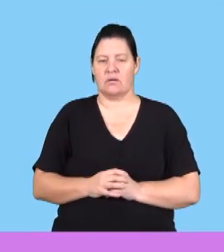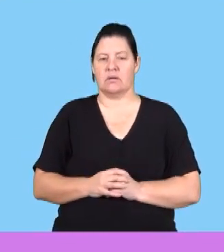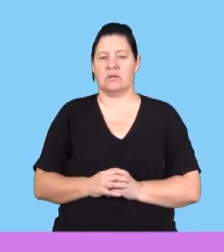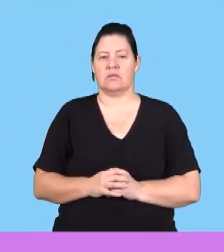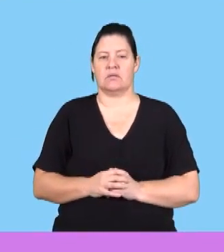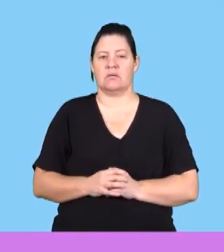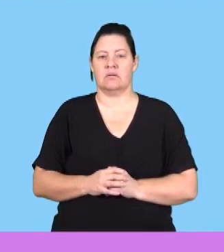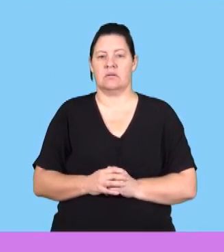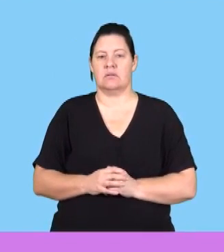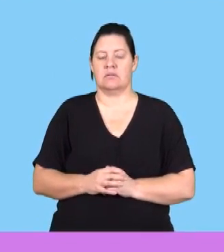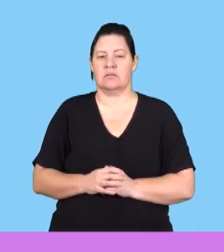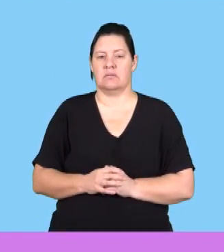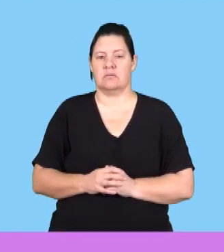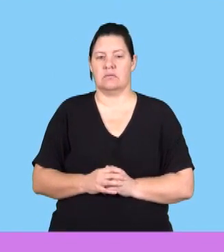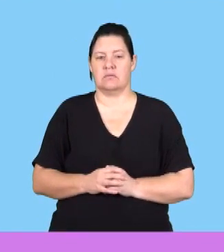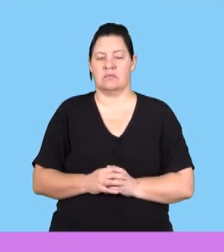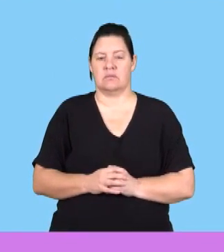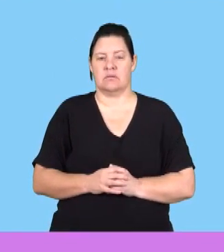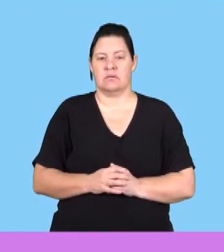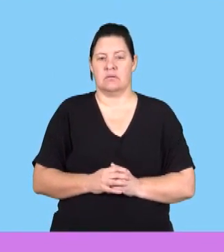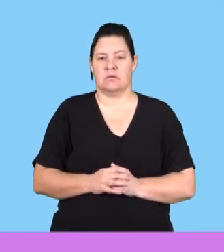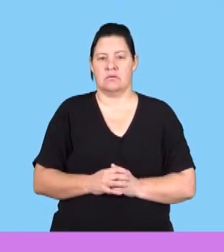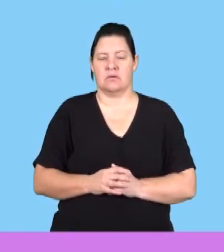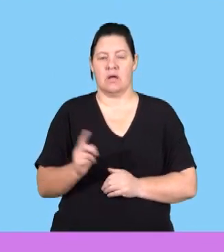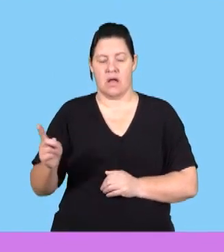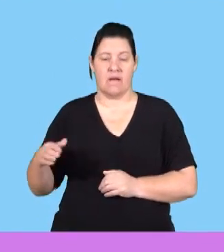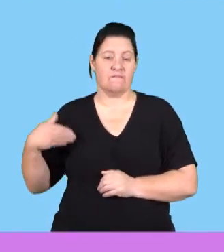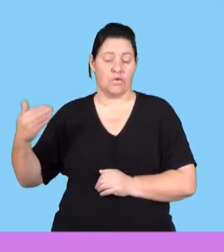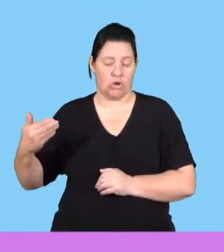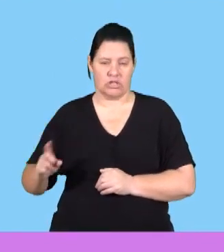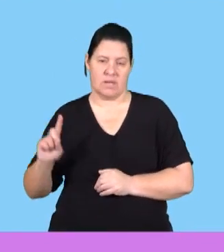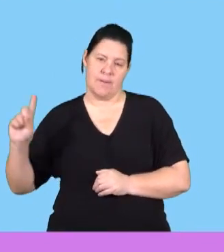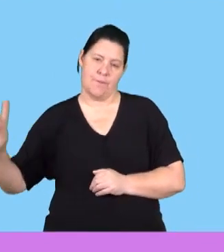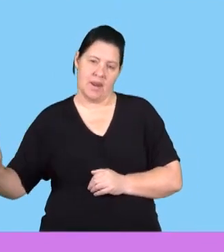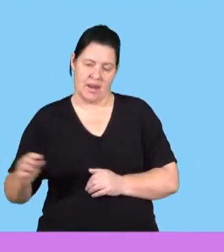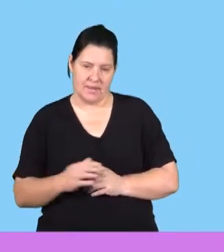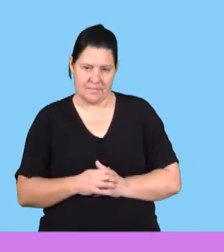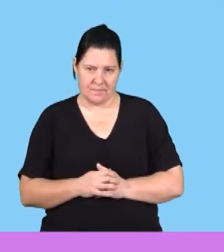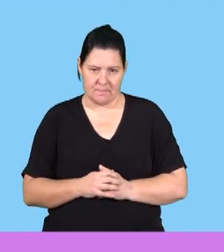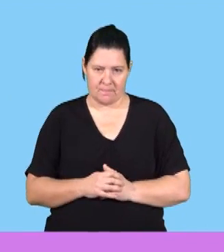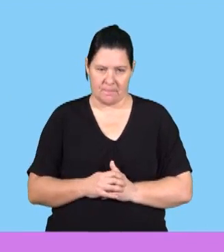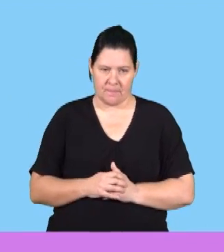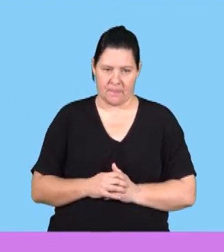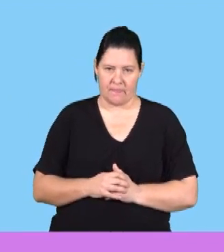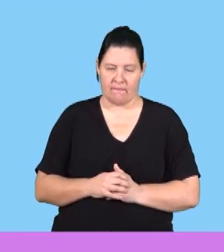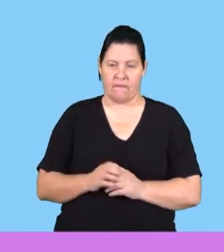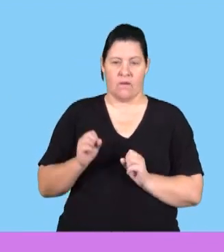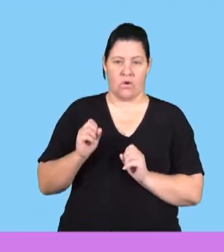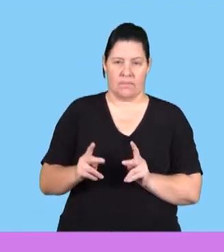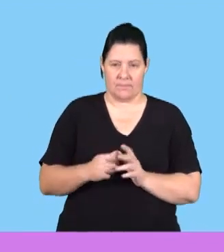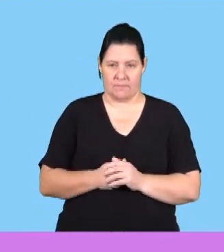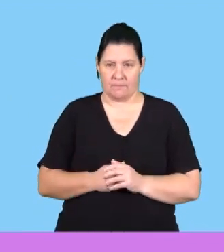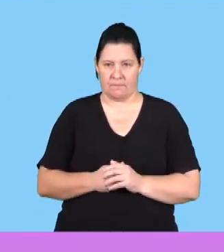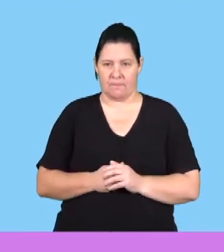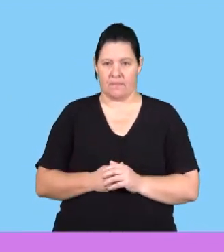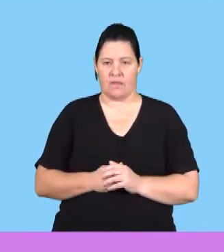So therefore, it's going to be only that one, and therefore the frequency is 1 as well. All right, so I'm